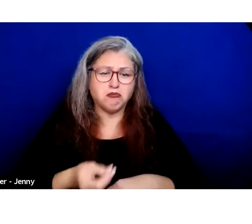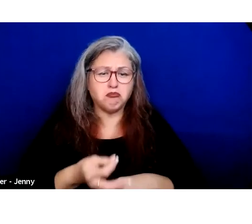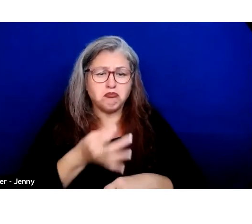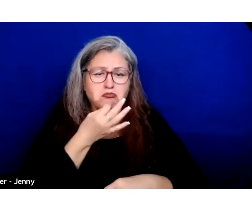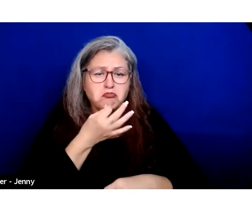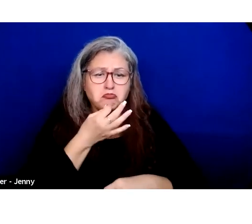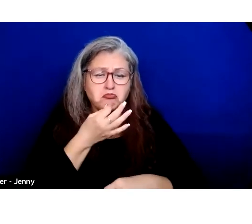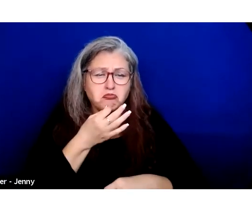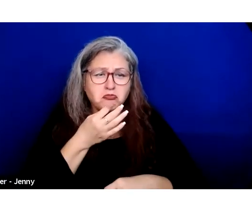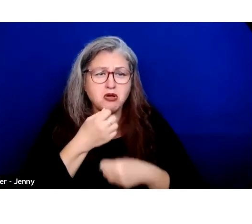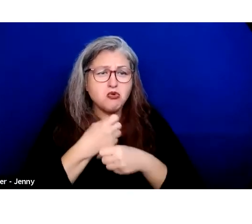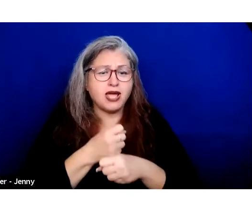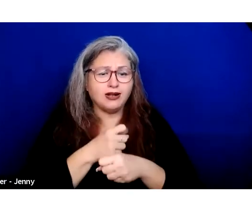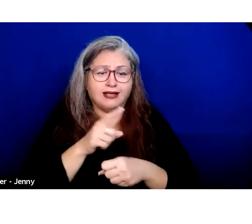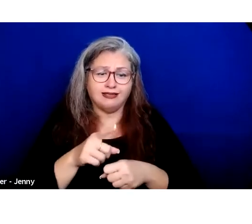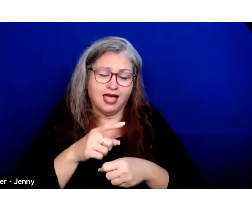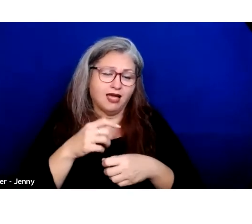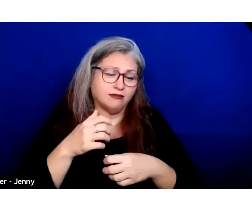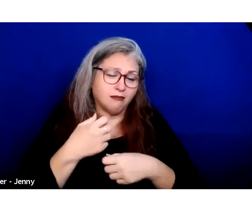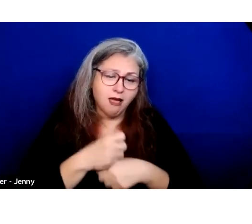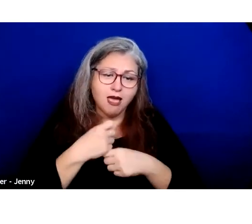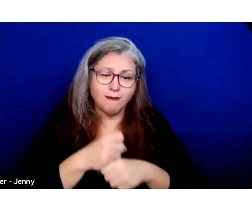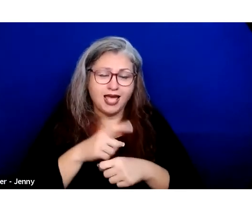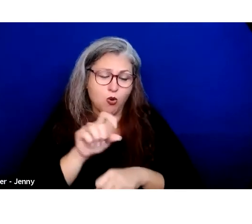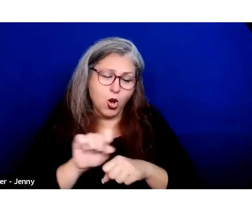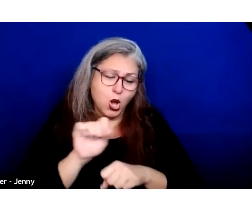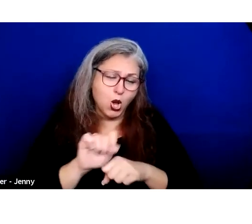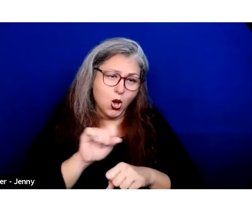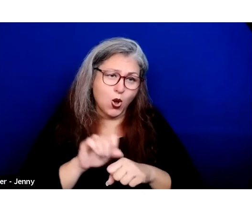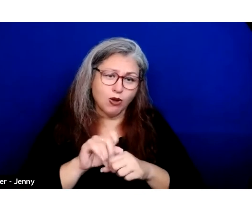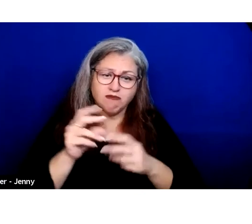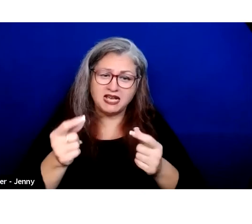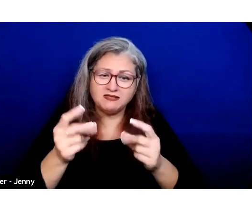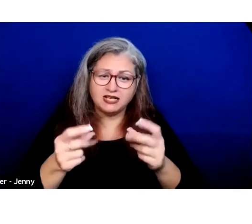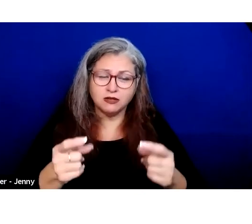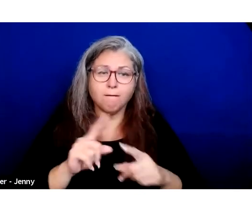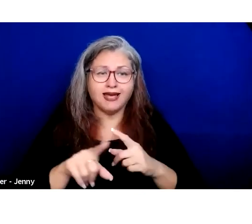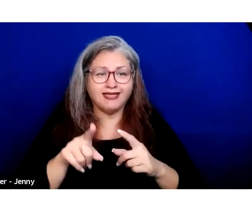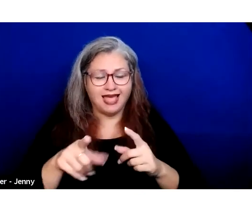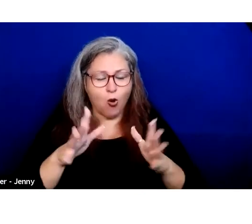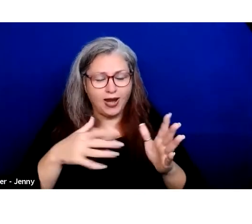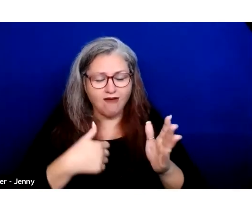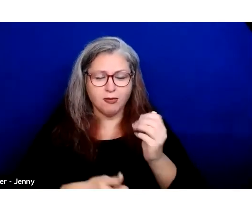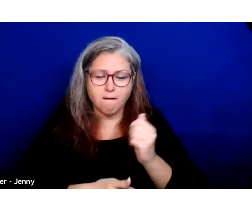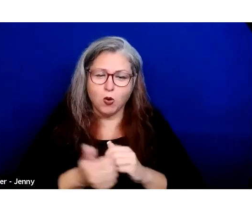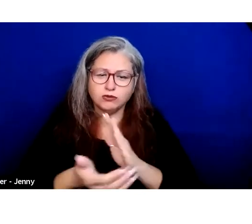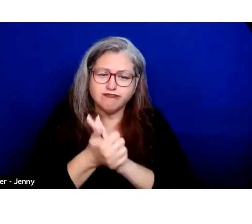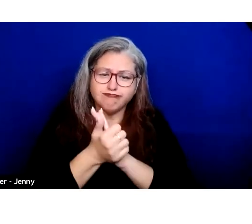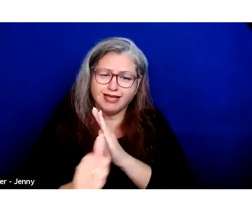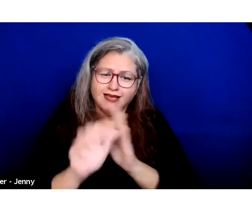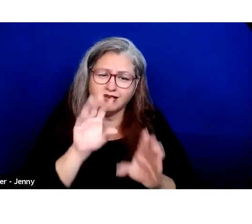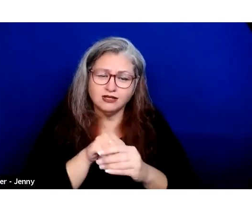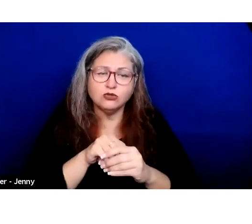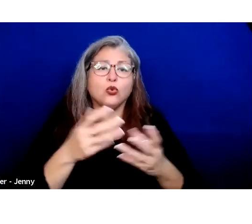that are doing this work are doing this work quickly, but also with the most craftsmanship, right?